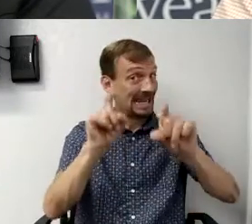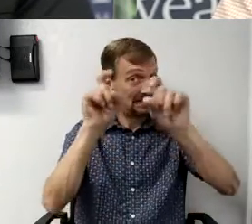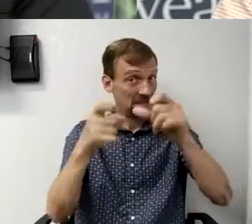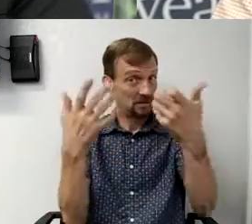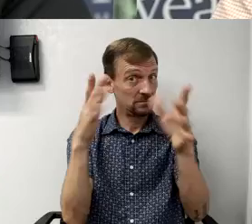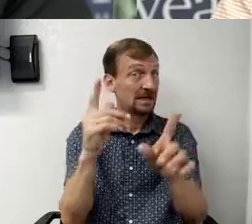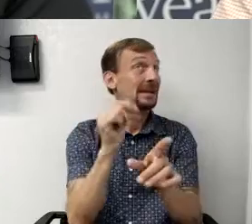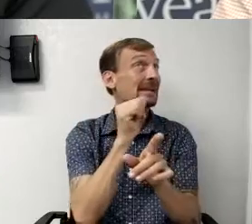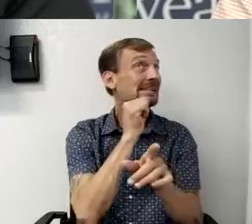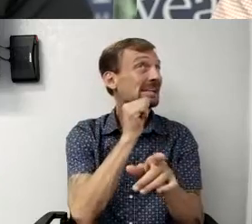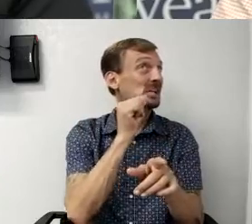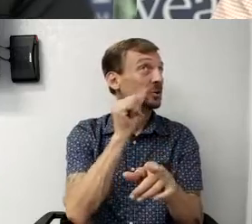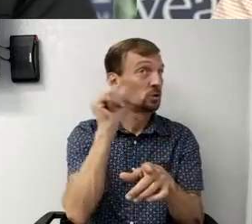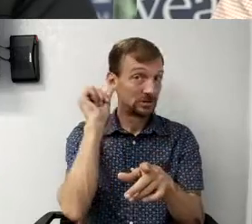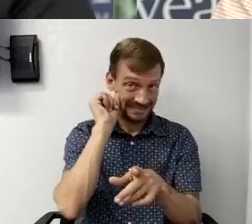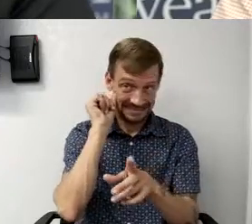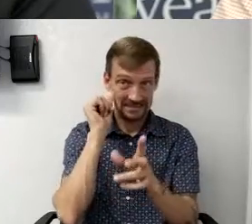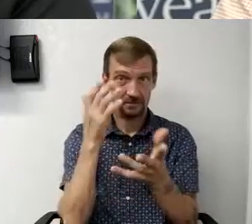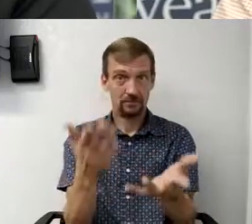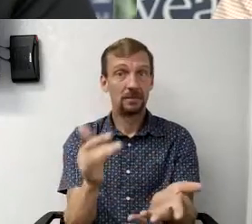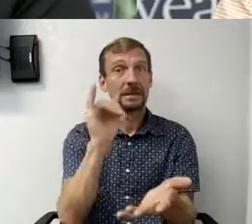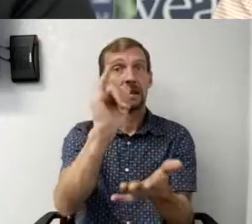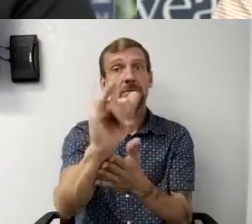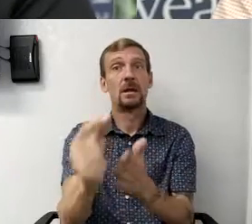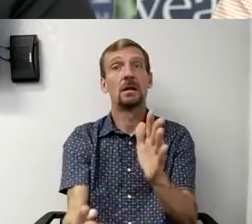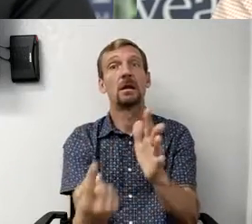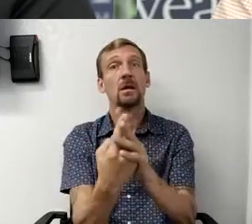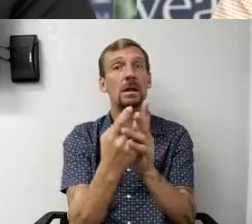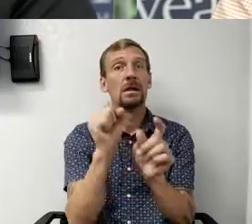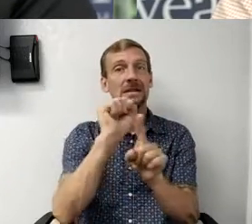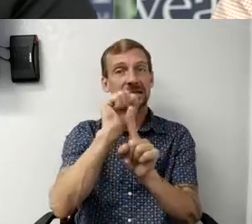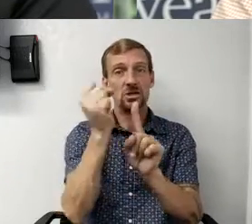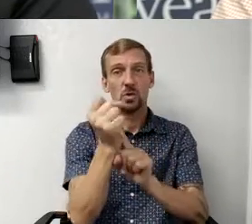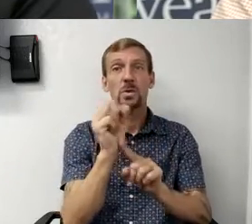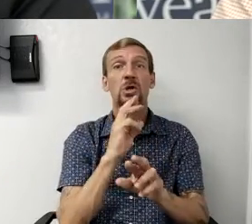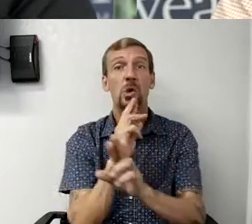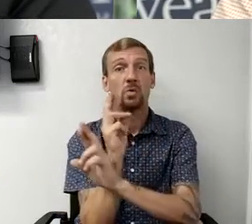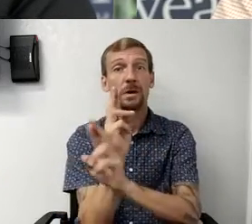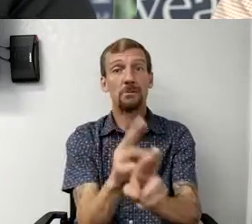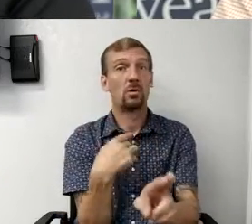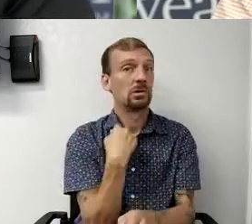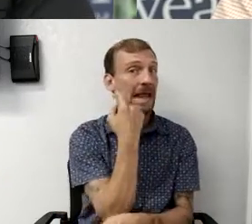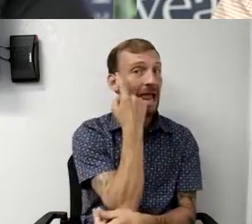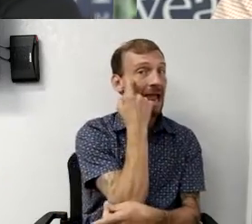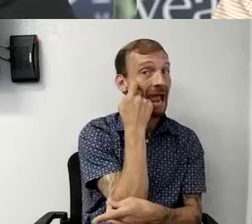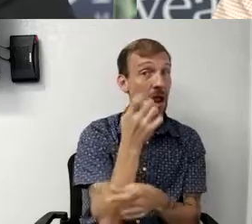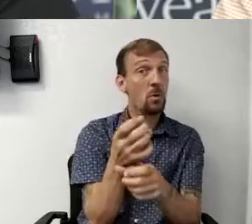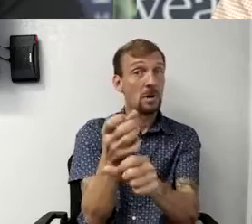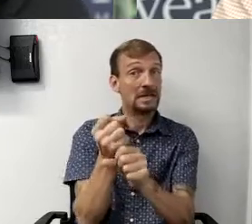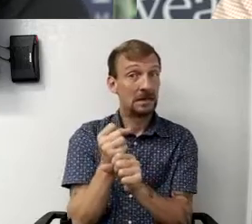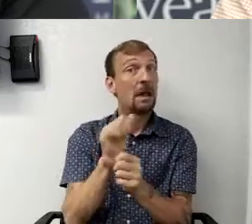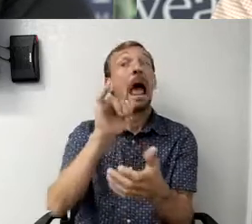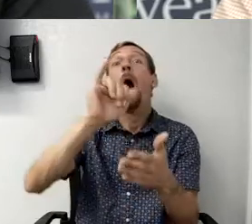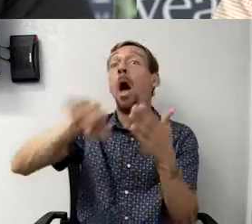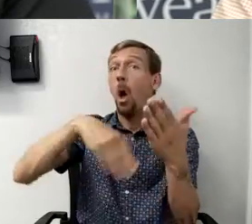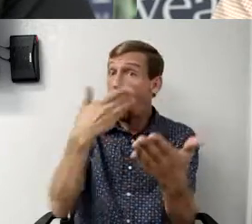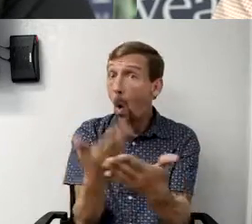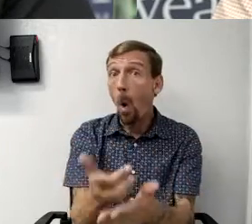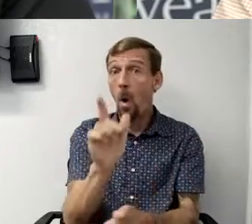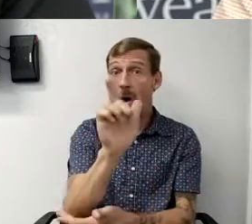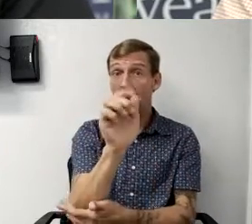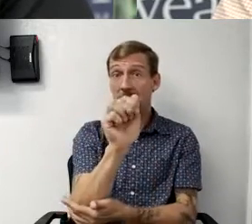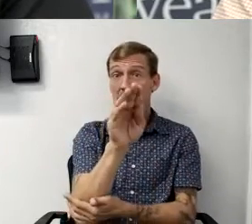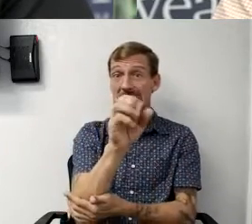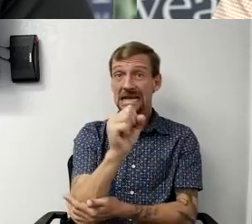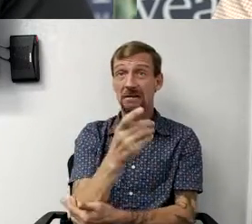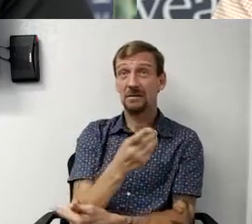of yesterday, in just a situation report that I received. And so that's all those labs. Yeah. And Well, that's and